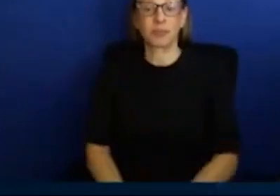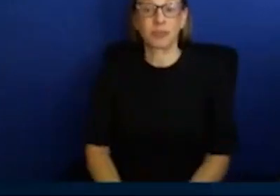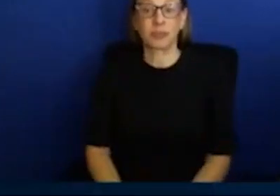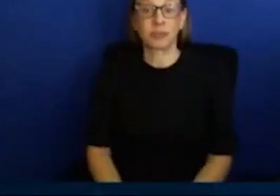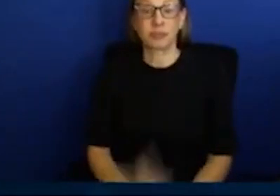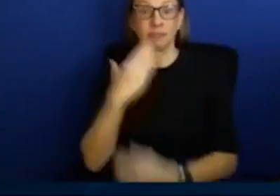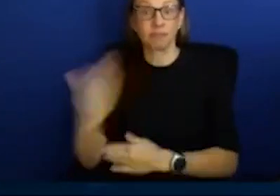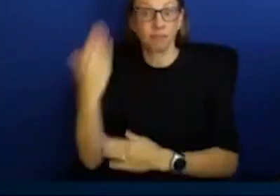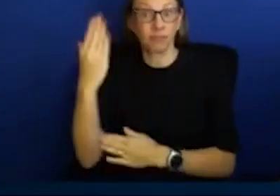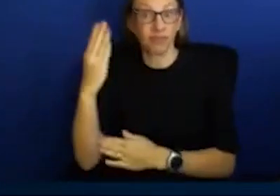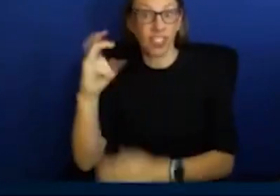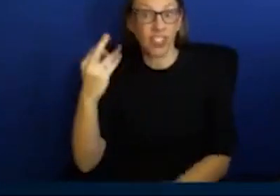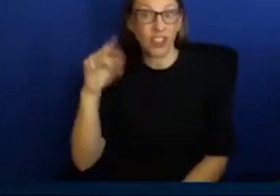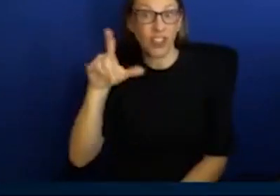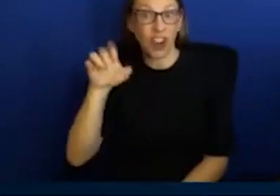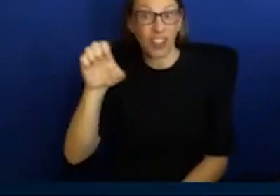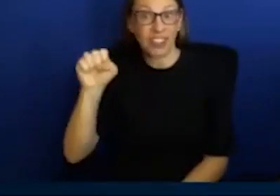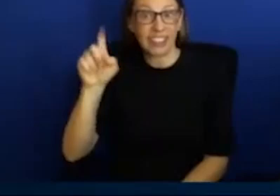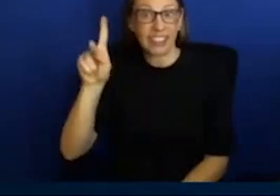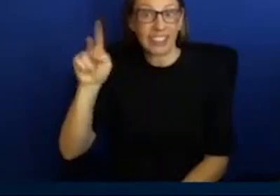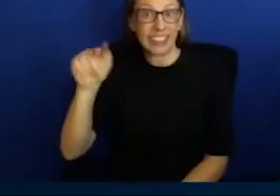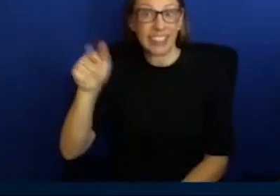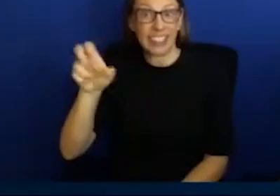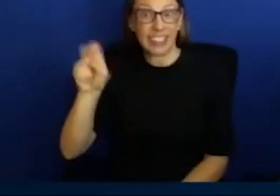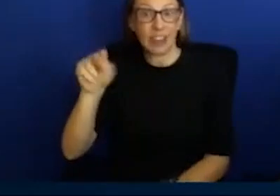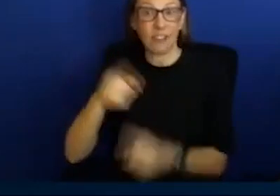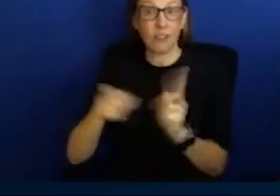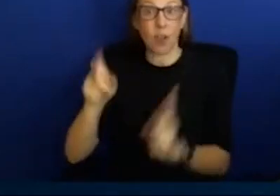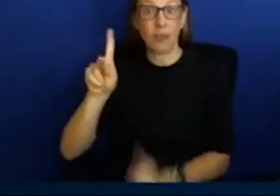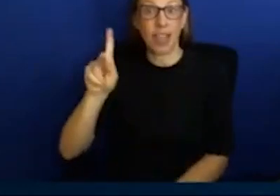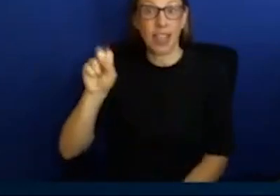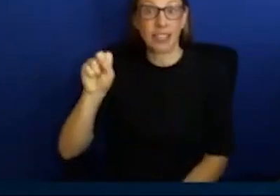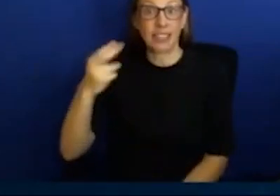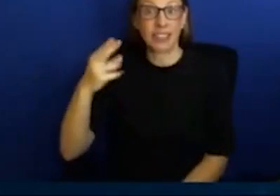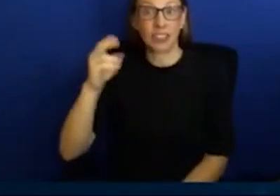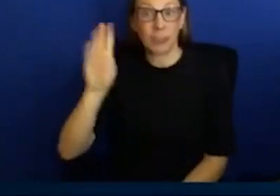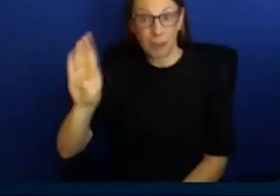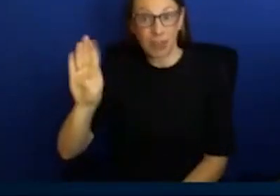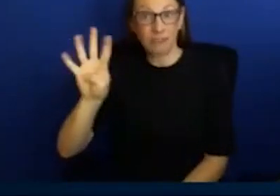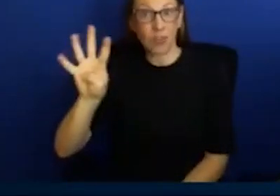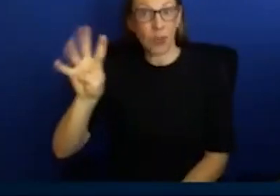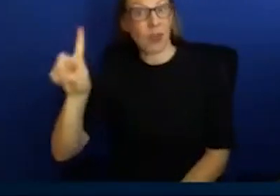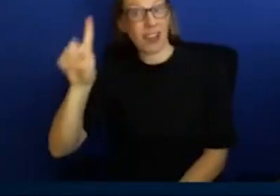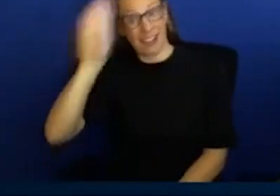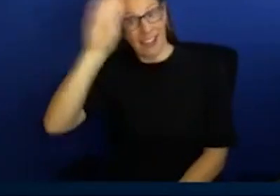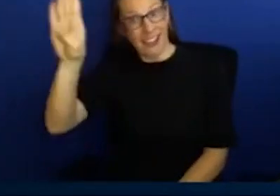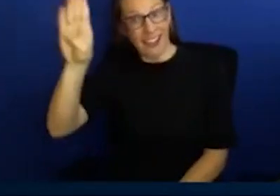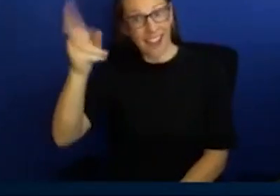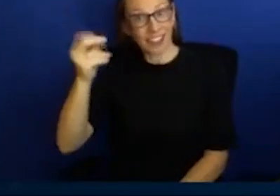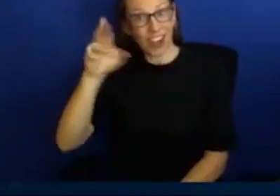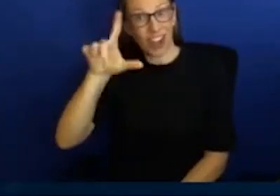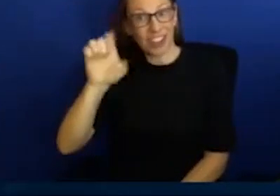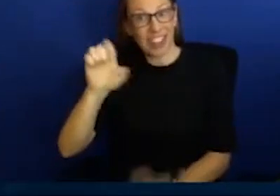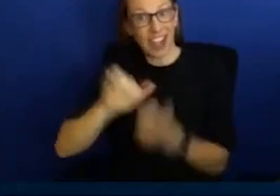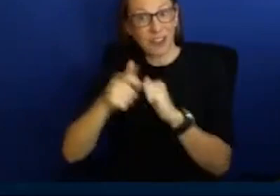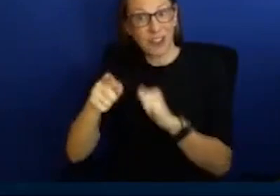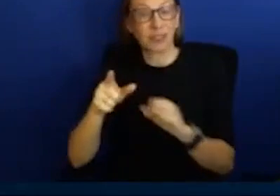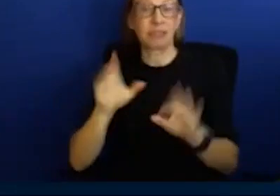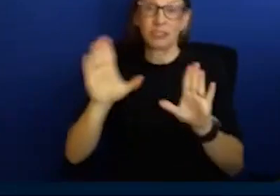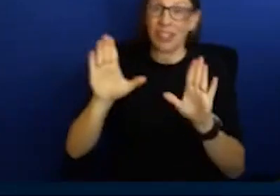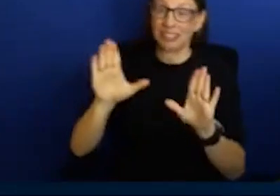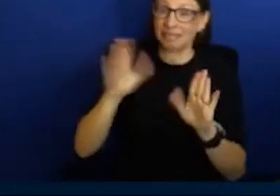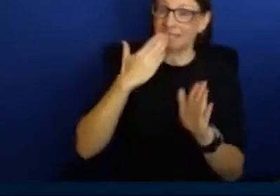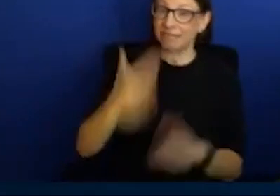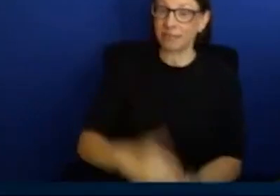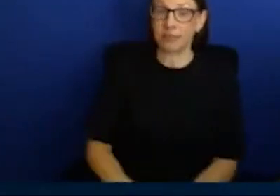Good morning. This is Charlie Keegan from KSHB 41. How are you all doing? Hey, Charlie, how are you? I'm great, thanks. We